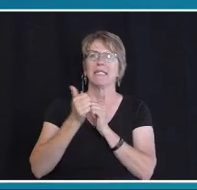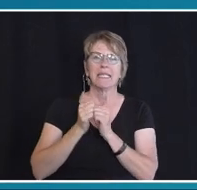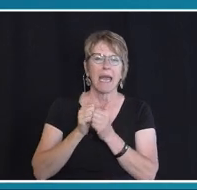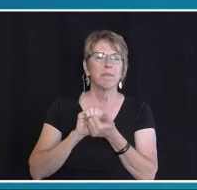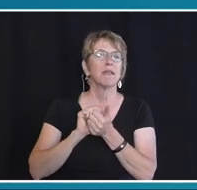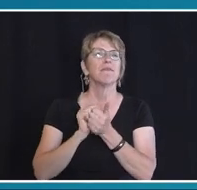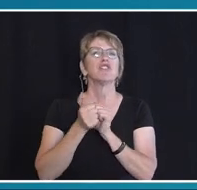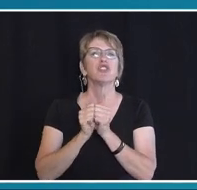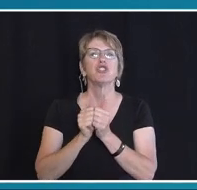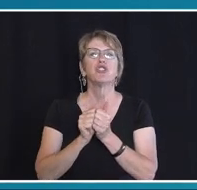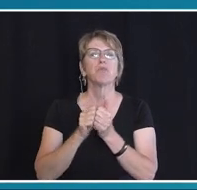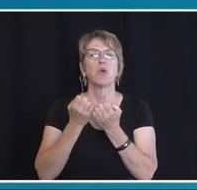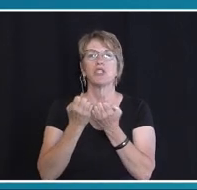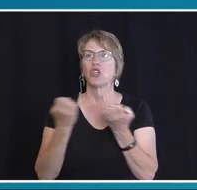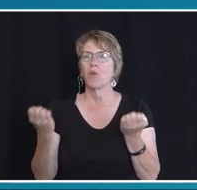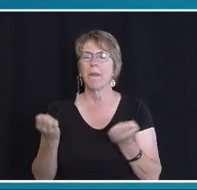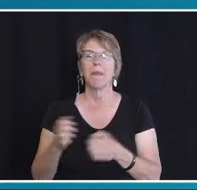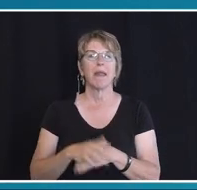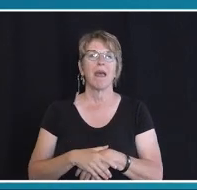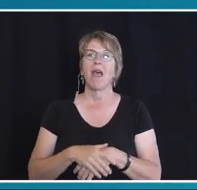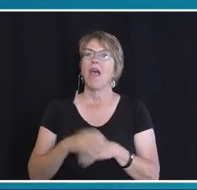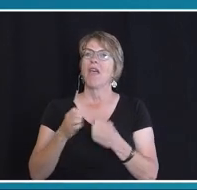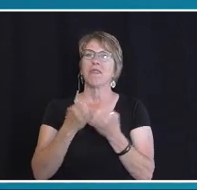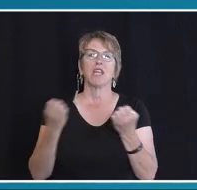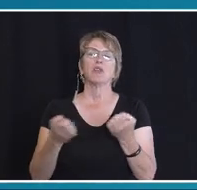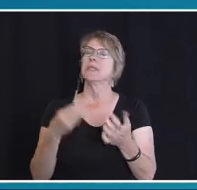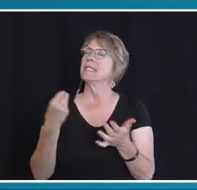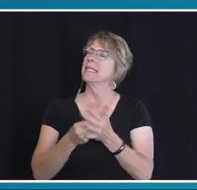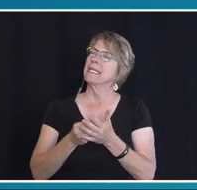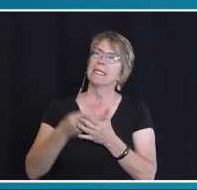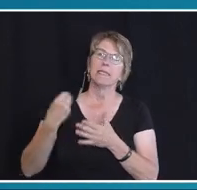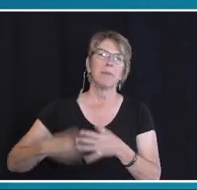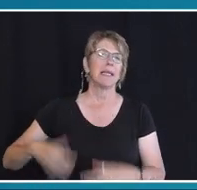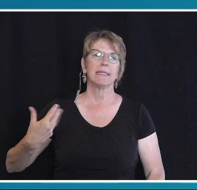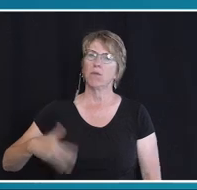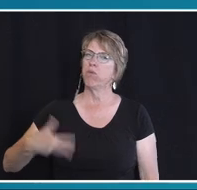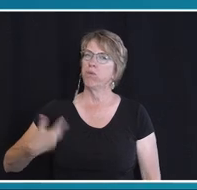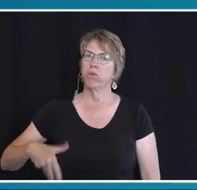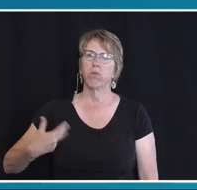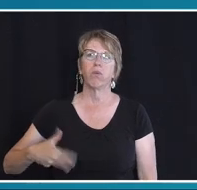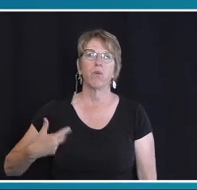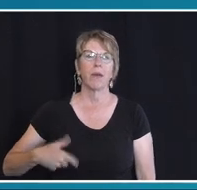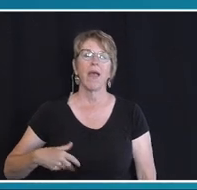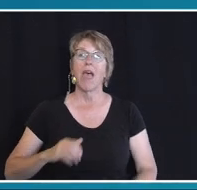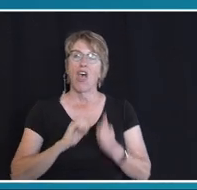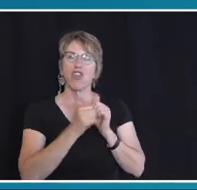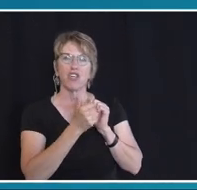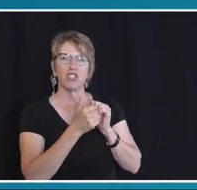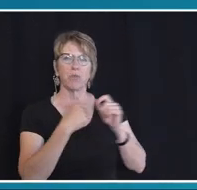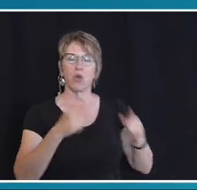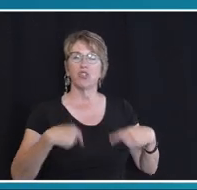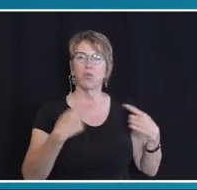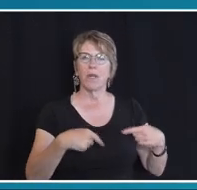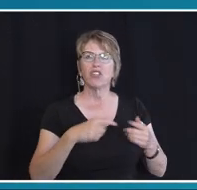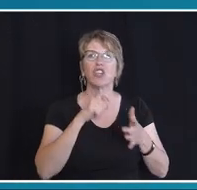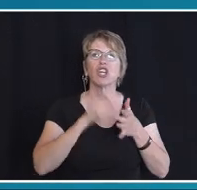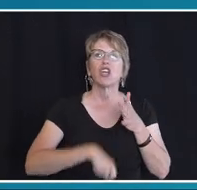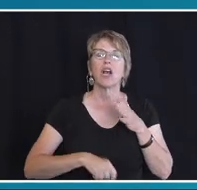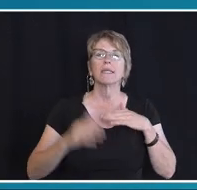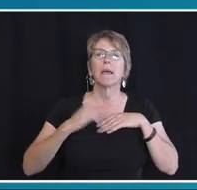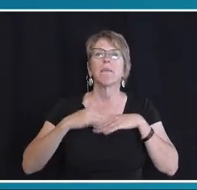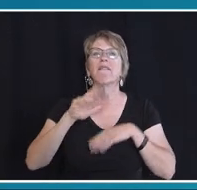to play sports. This equipment, as I know too well, is incredibly expensive. The sports wheelchair we saw Ruben using costs